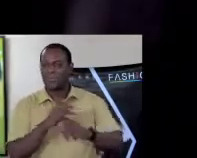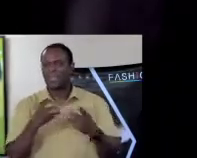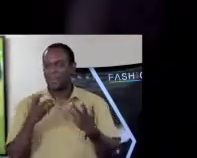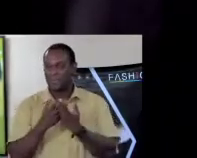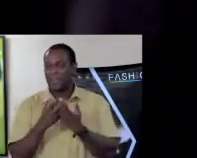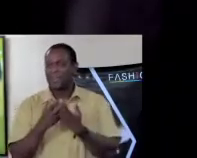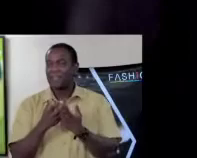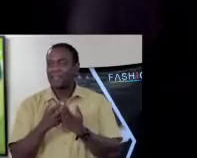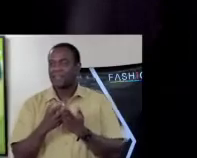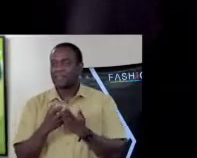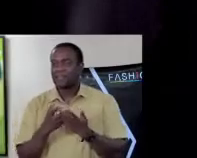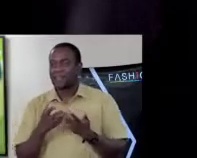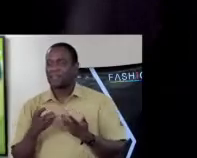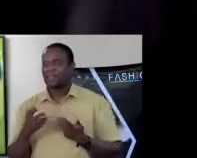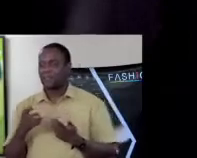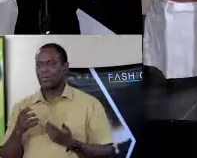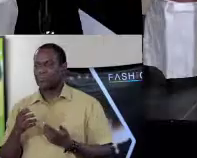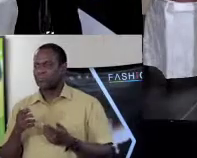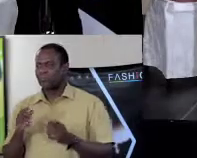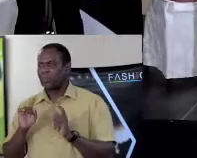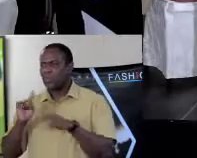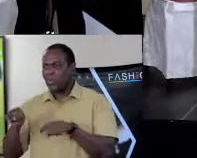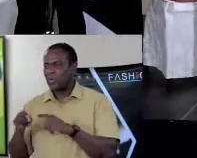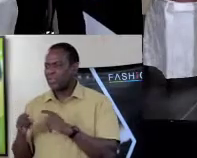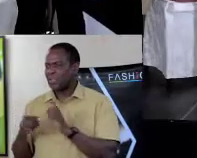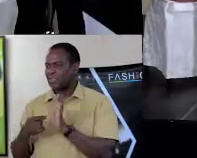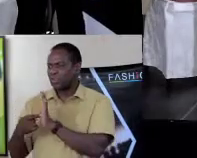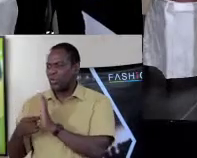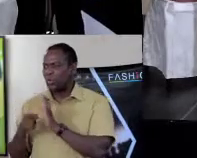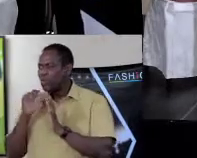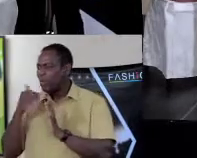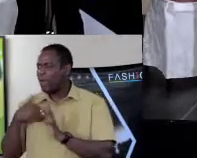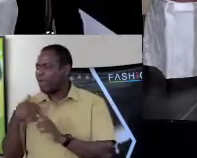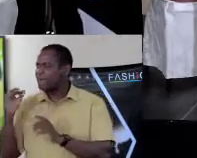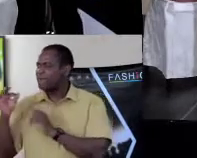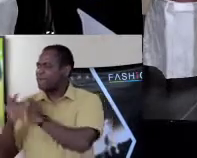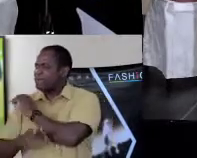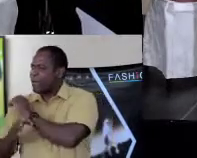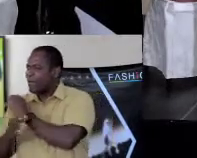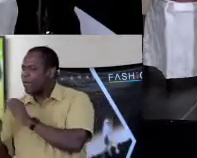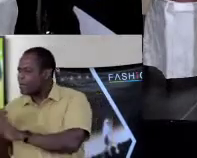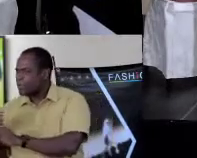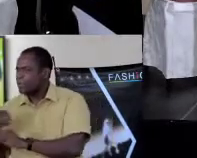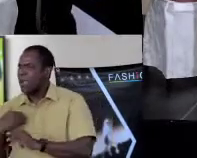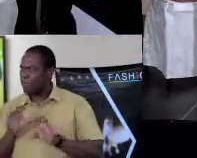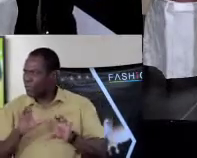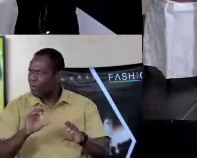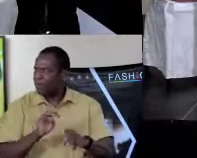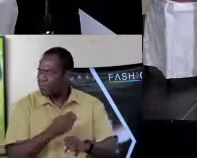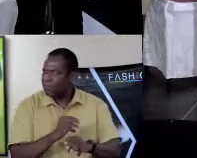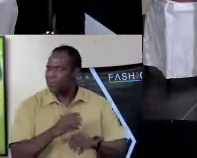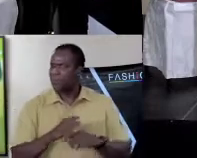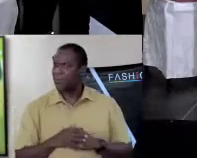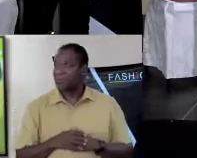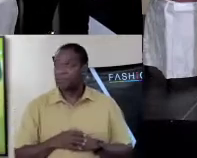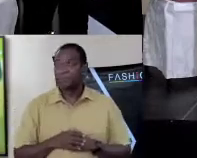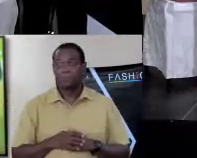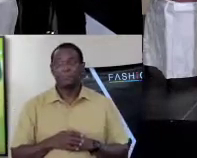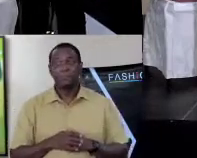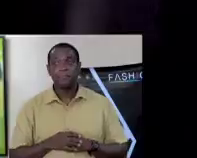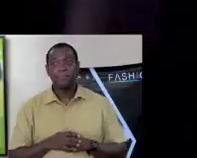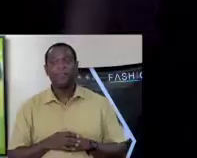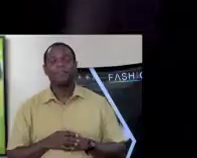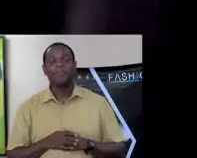foreign. And I must commend Caribbean Export Development Agency. One of their mandates, if they're helping